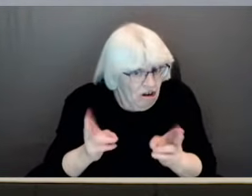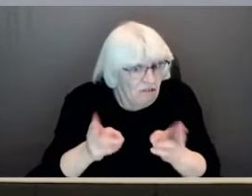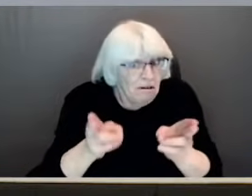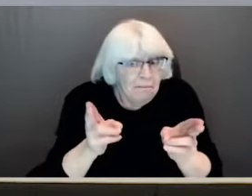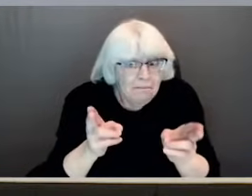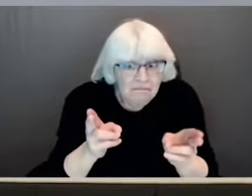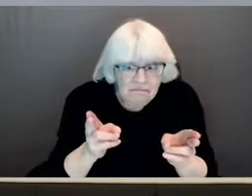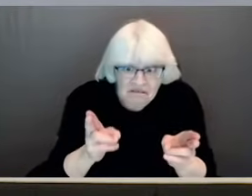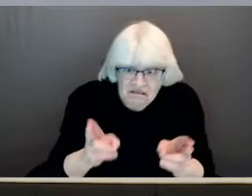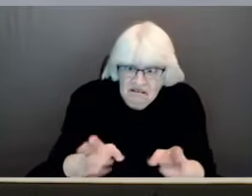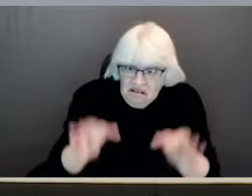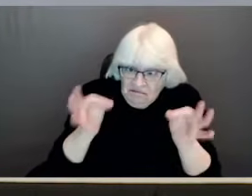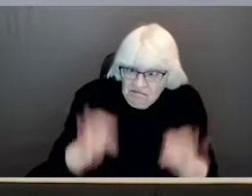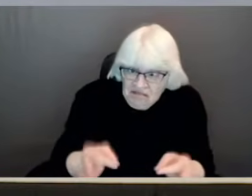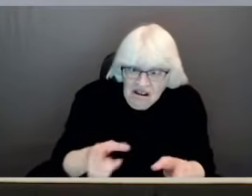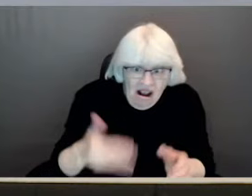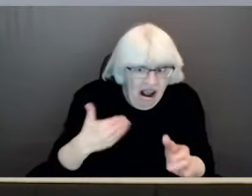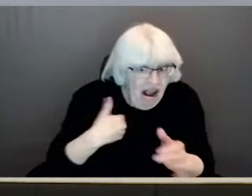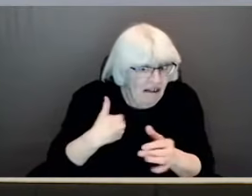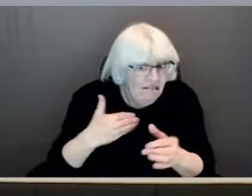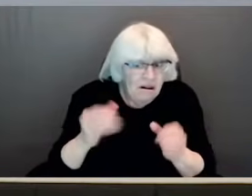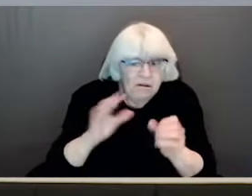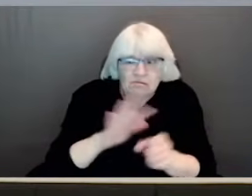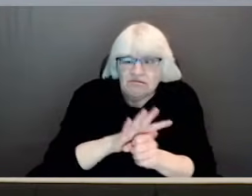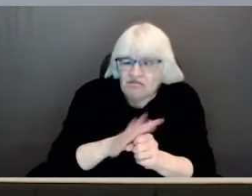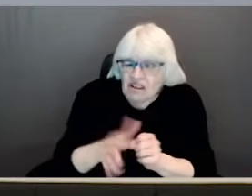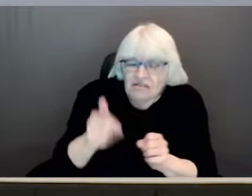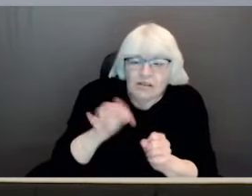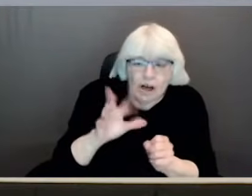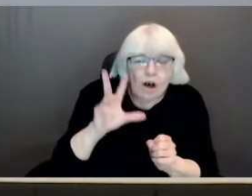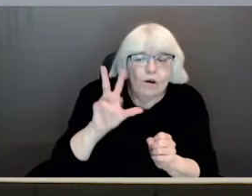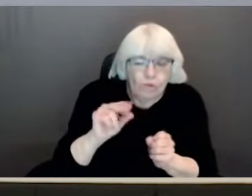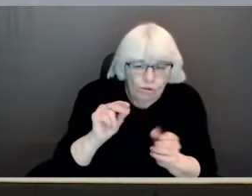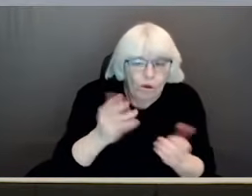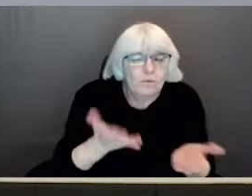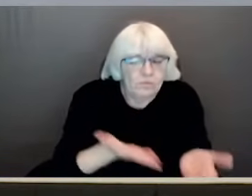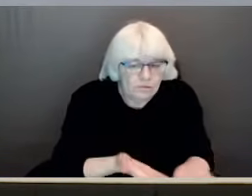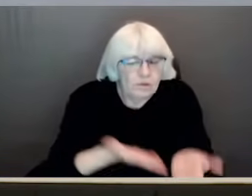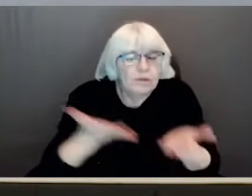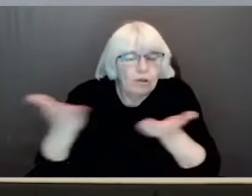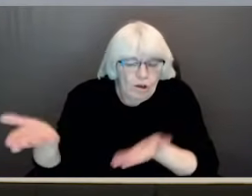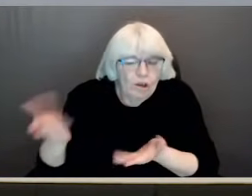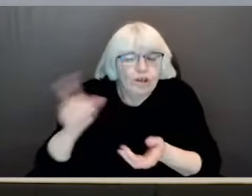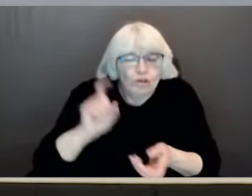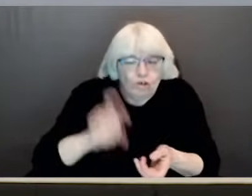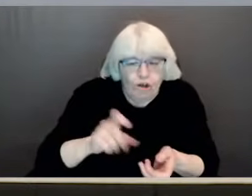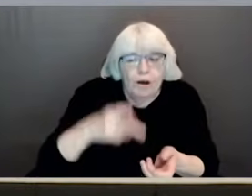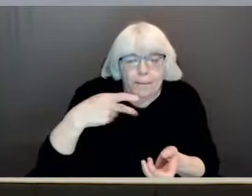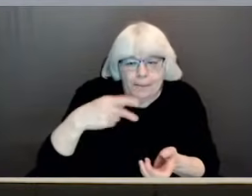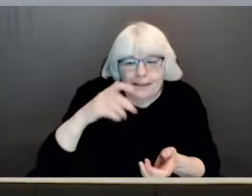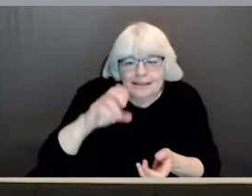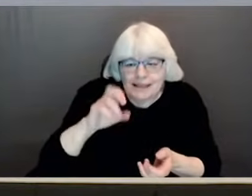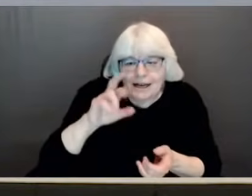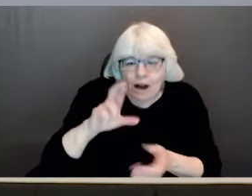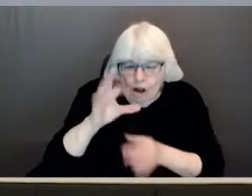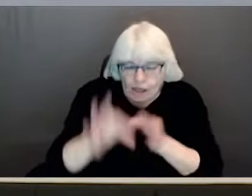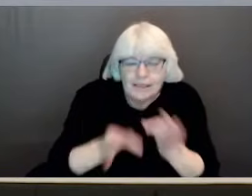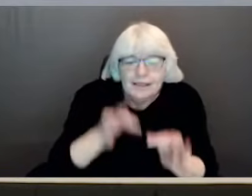provincial website to watch a video demonstration on how to carry out the test and learn more about the at-home screening self-test